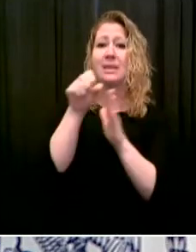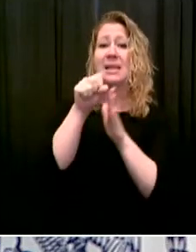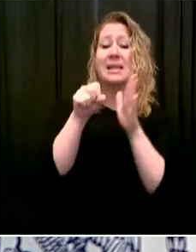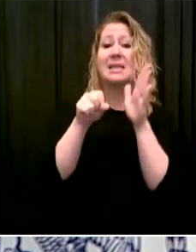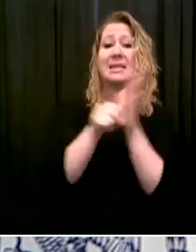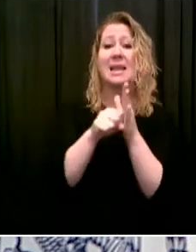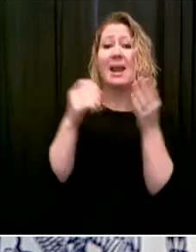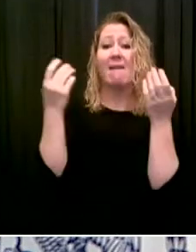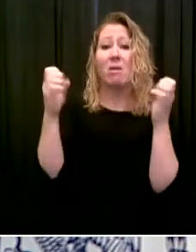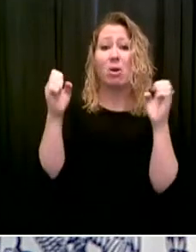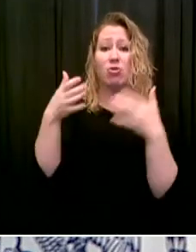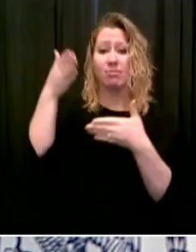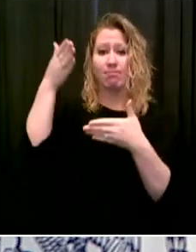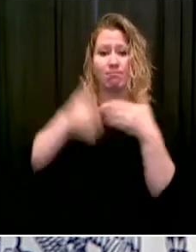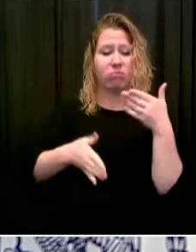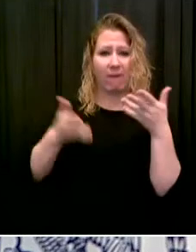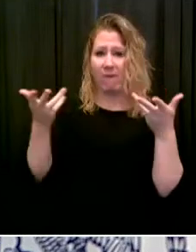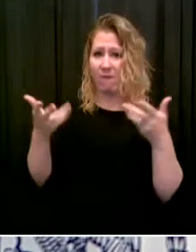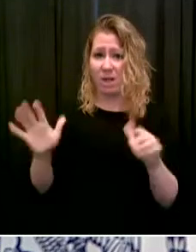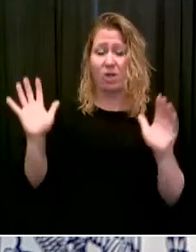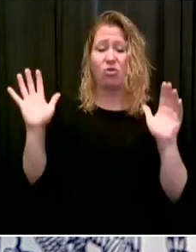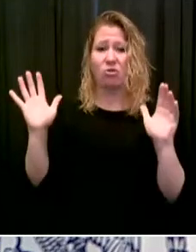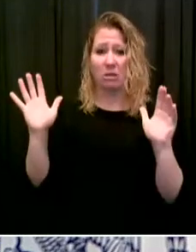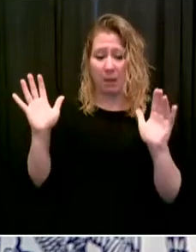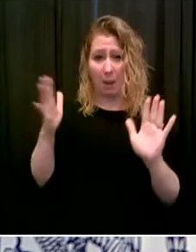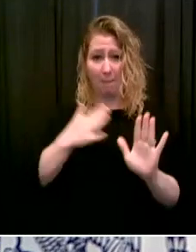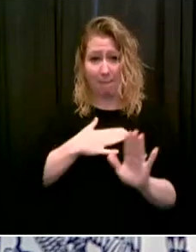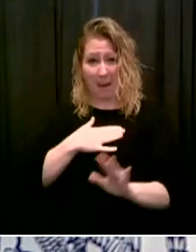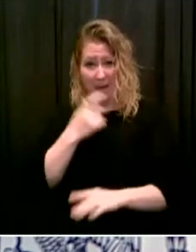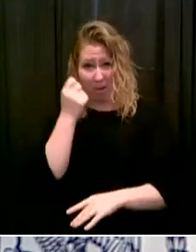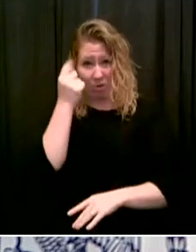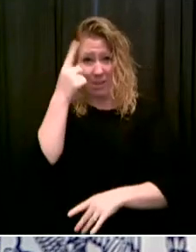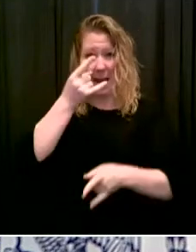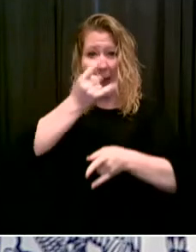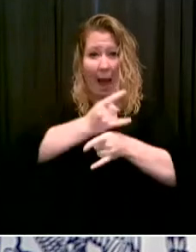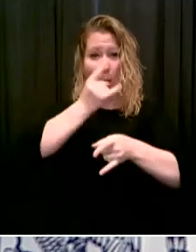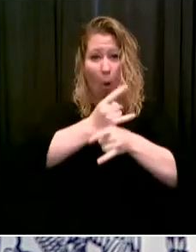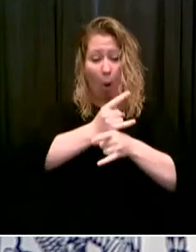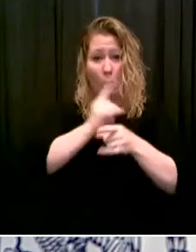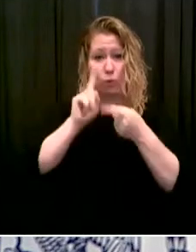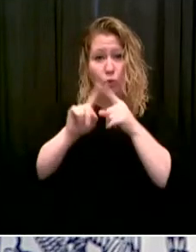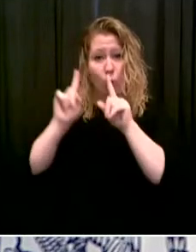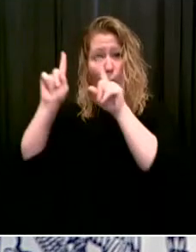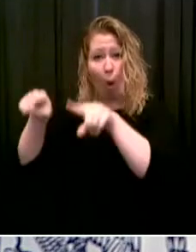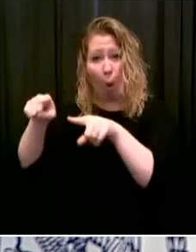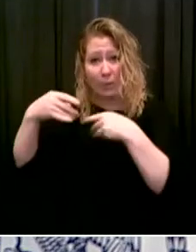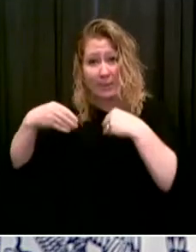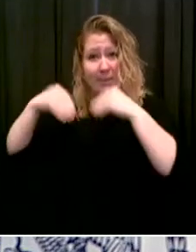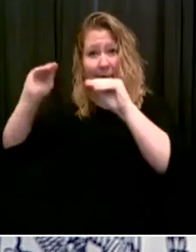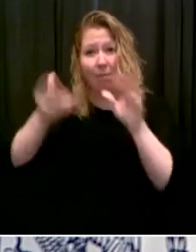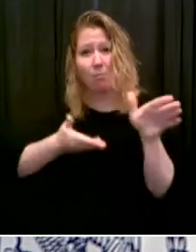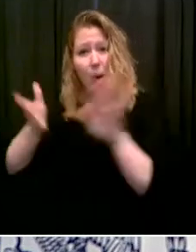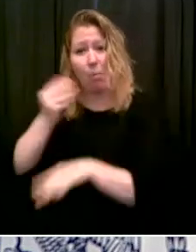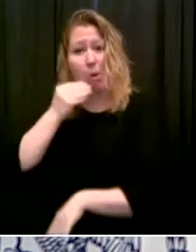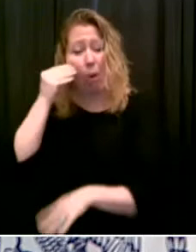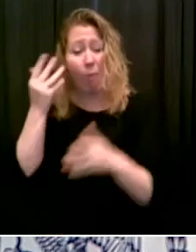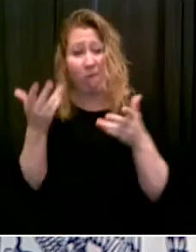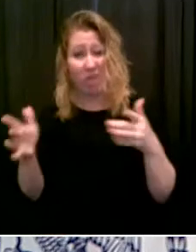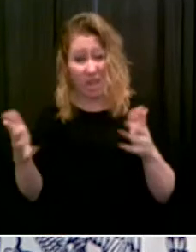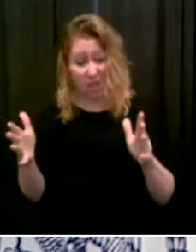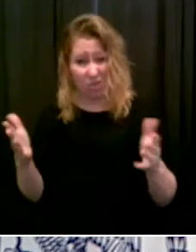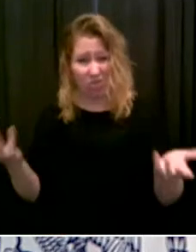also be a thing of the past. Any thoughts on that very popular program? Is there anything the city can do to allow people